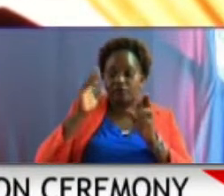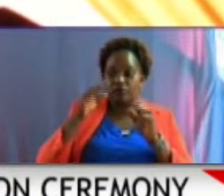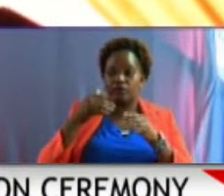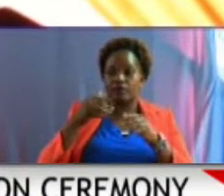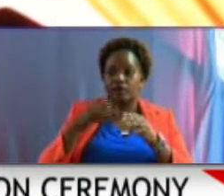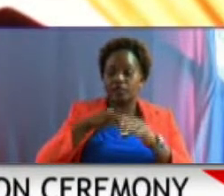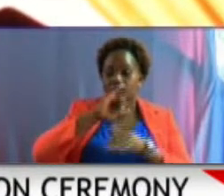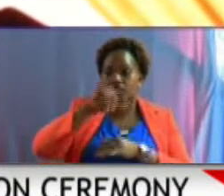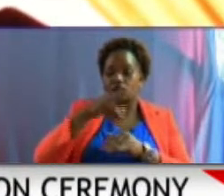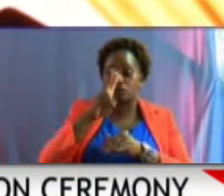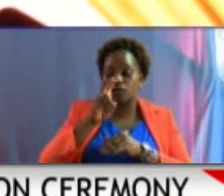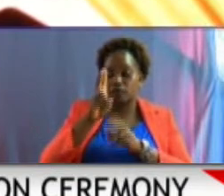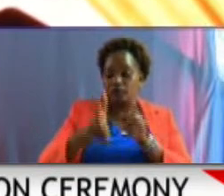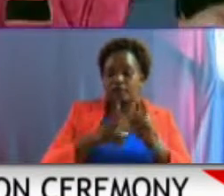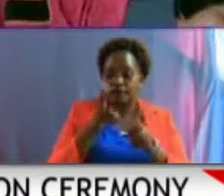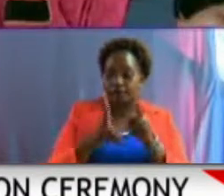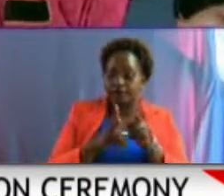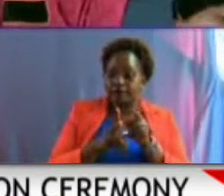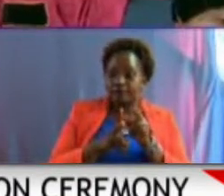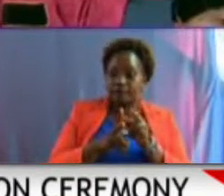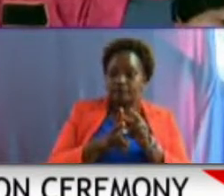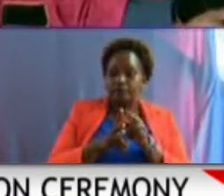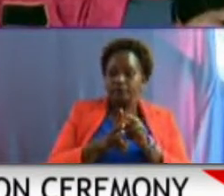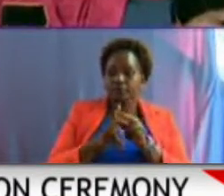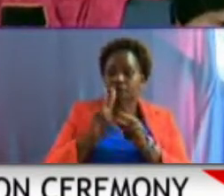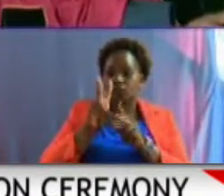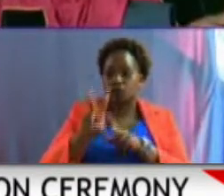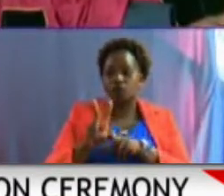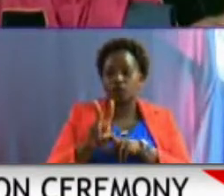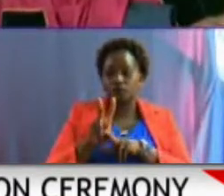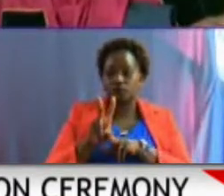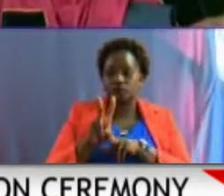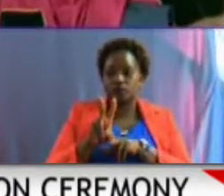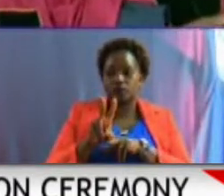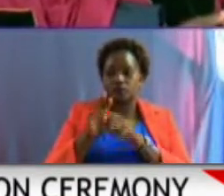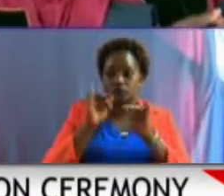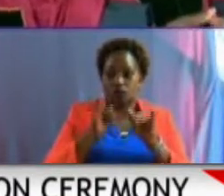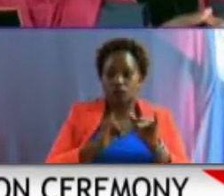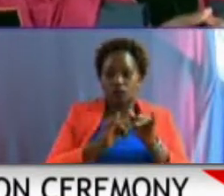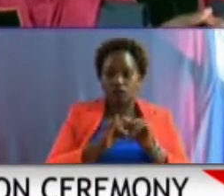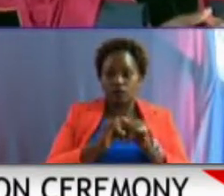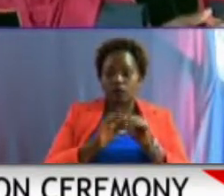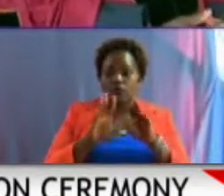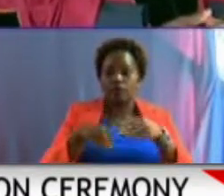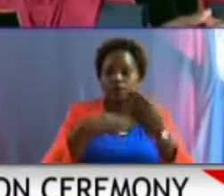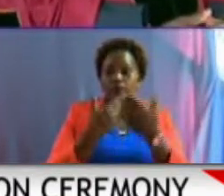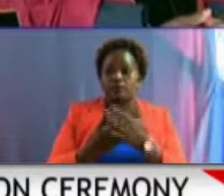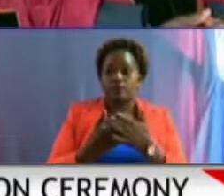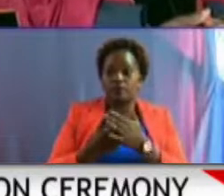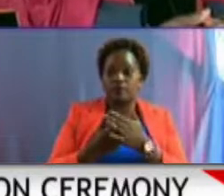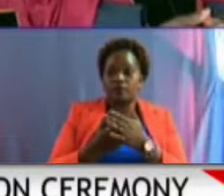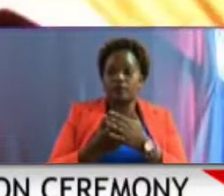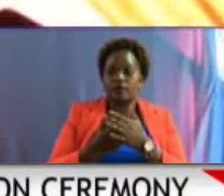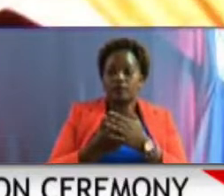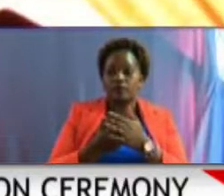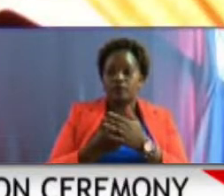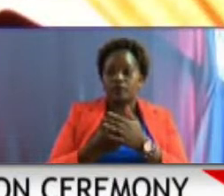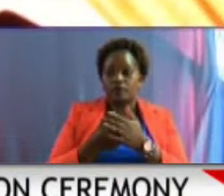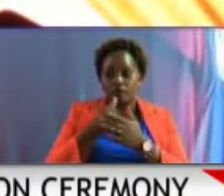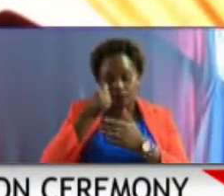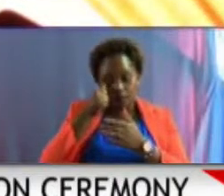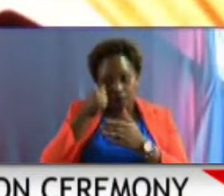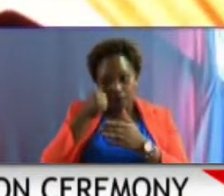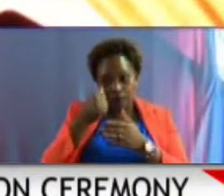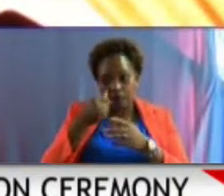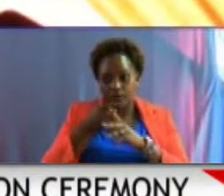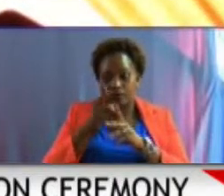occupancy in January 2022. The 2 new hostels will provide on-campus